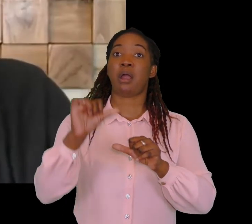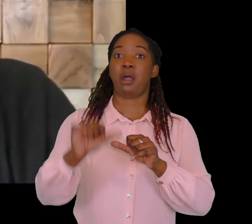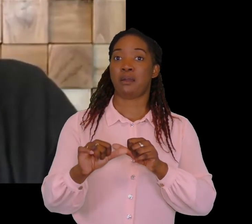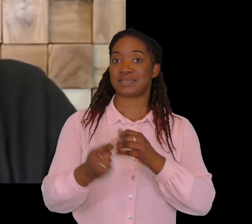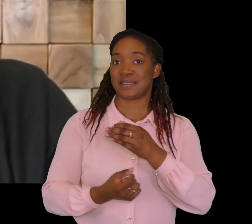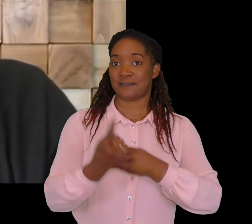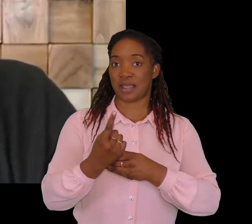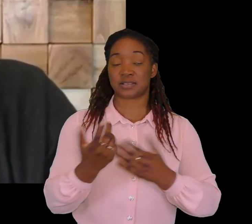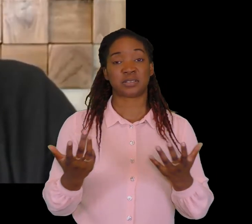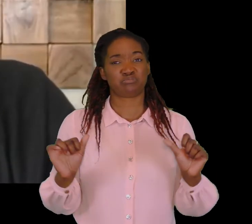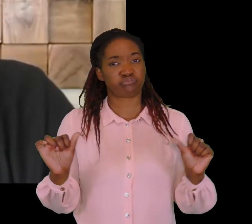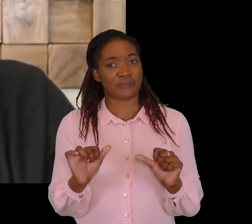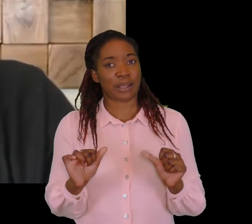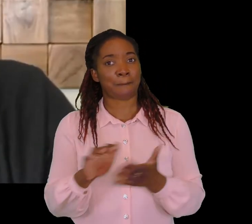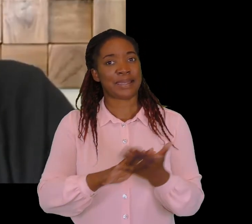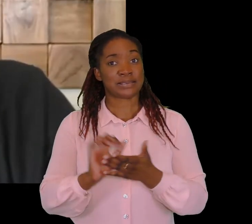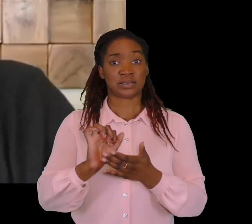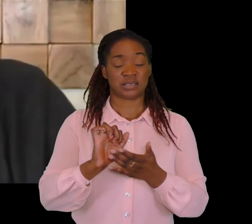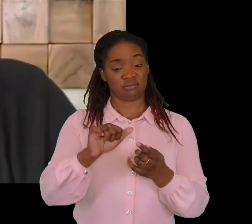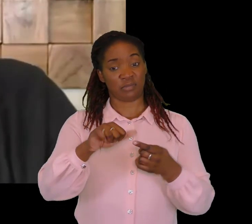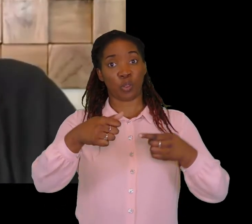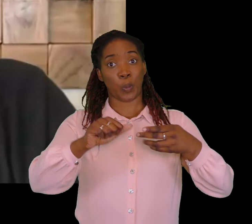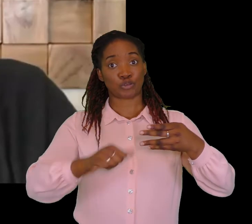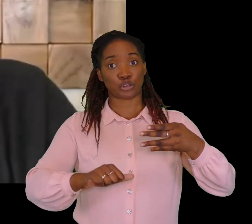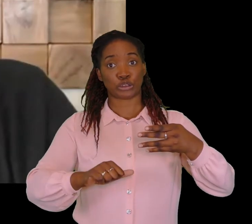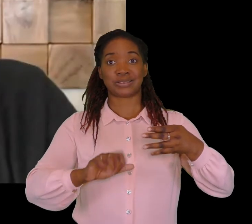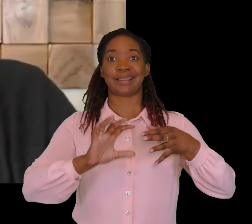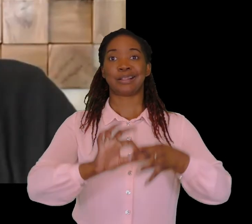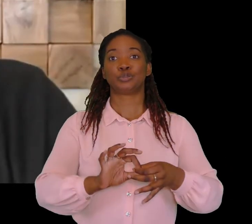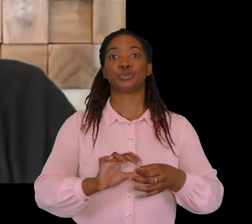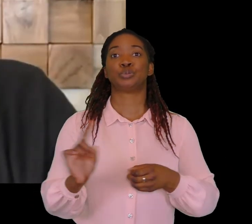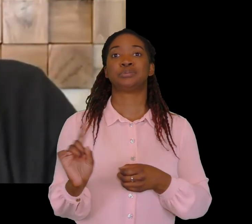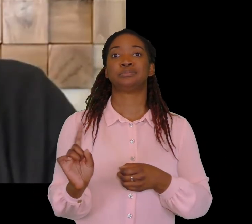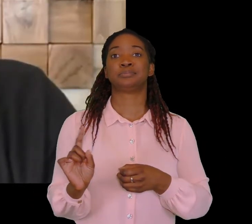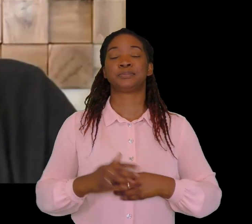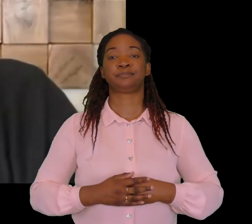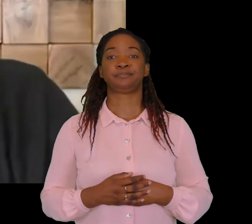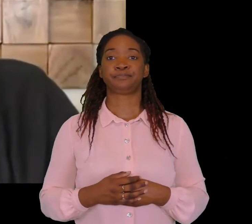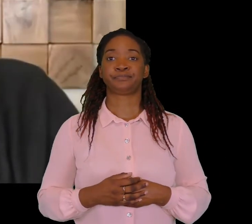after this event. Just briefly, so there are questions around